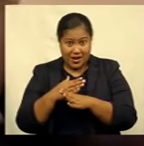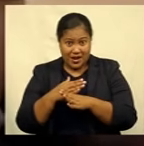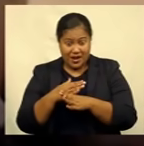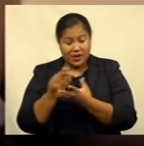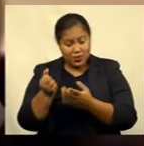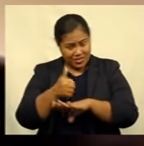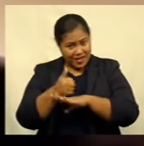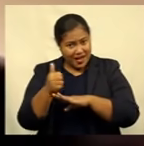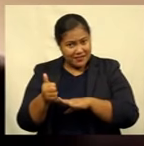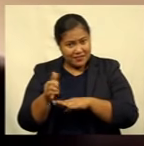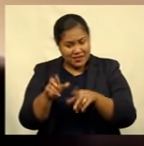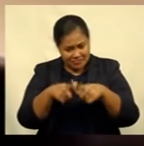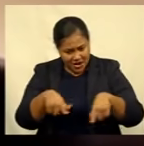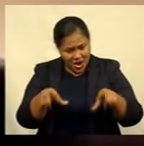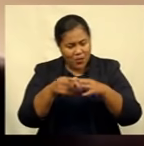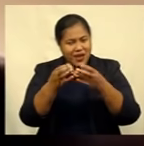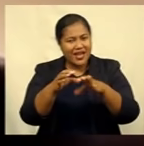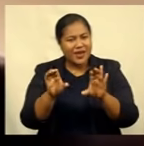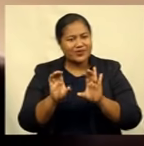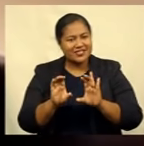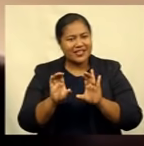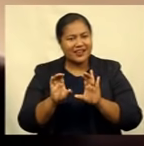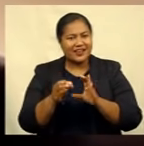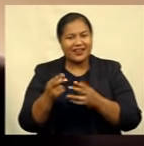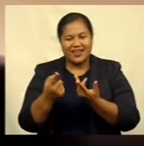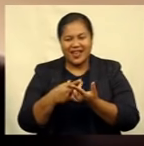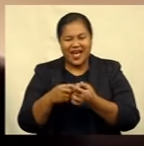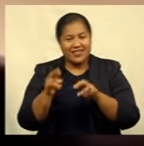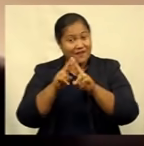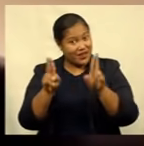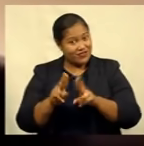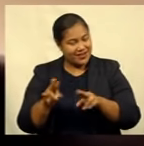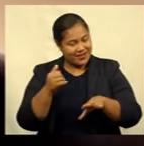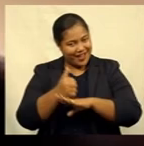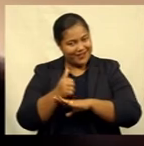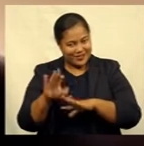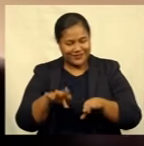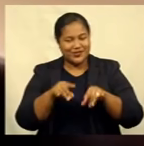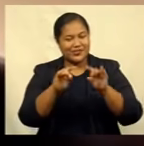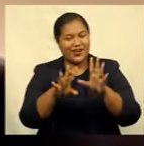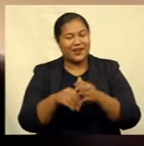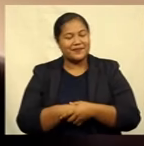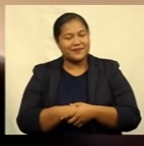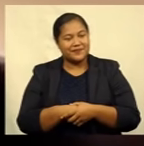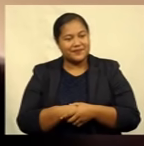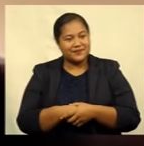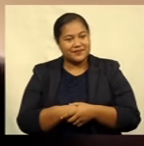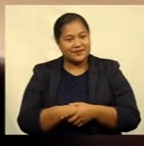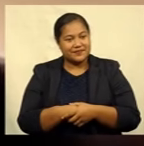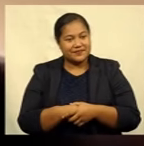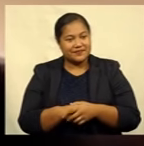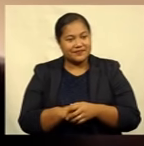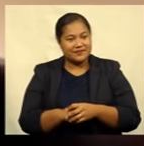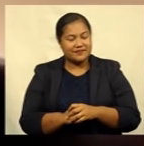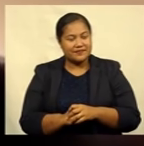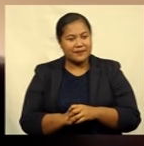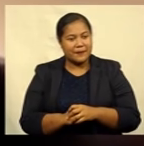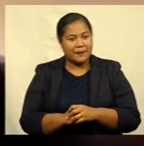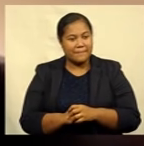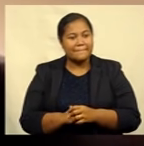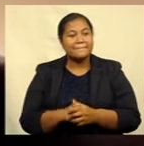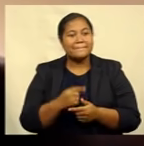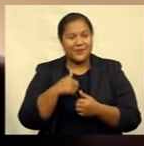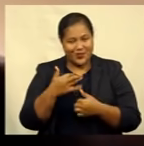the local councils, and the federal government as well of Australia. And we have very